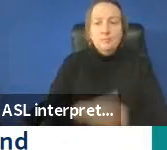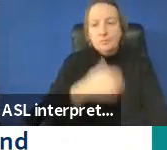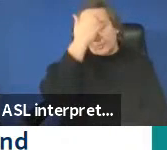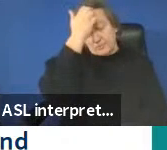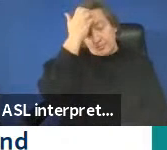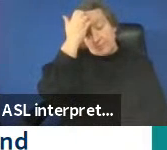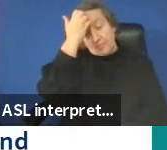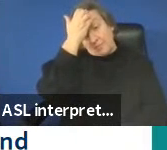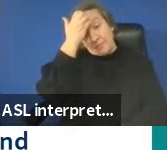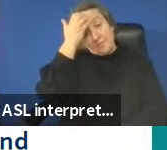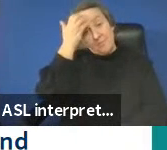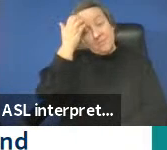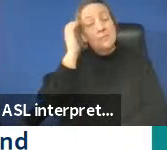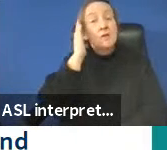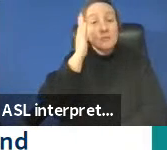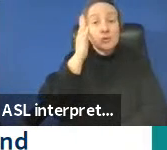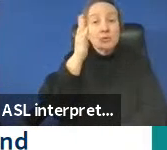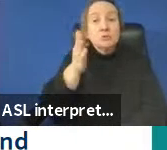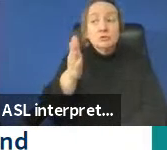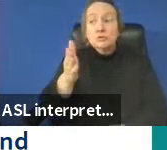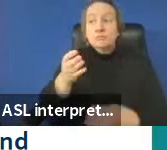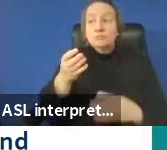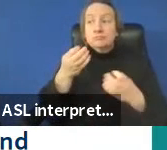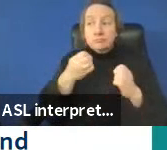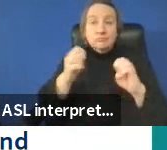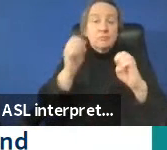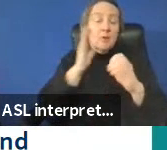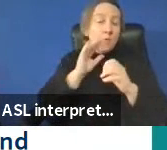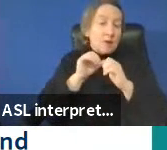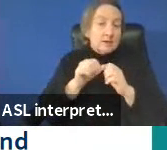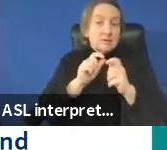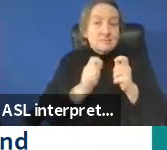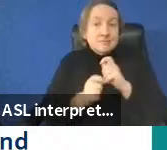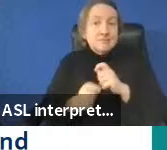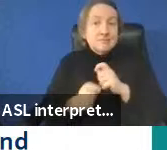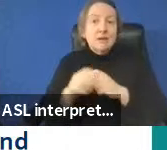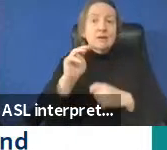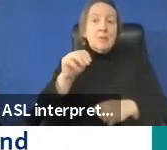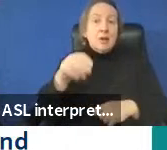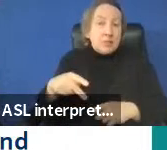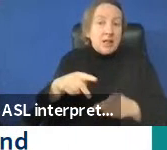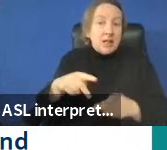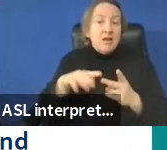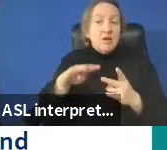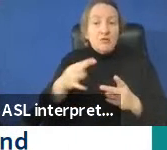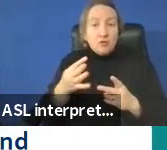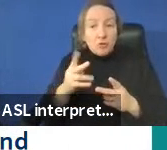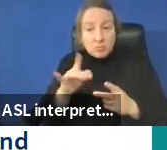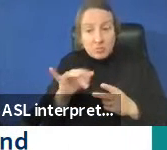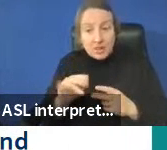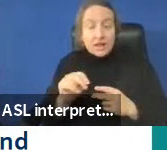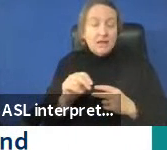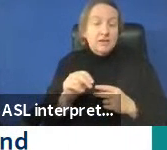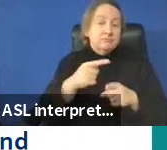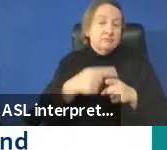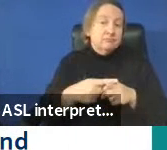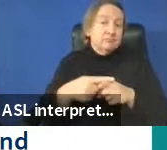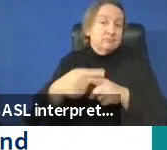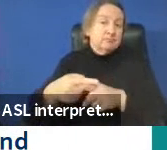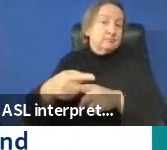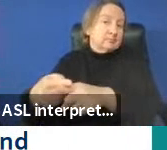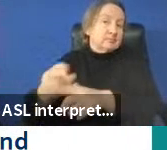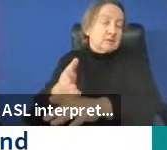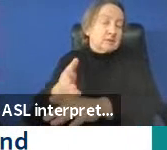Future efforts will continue to refine the Mill Plain and Fourth Plain intersection improvements as it